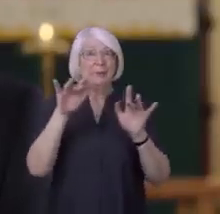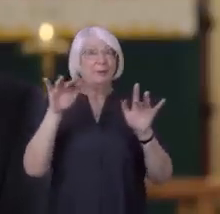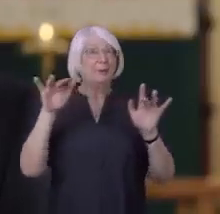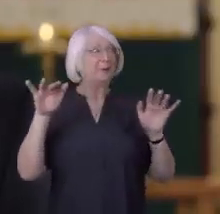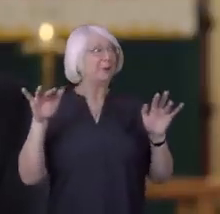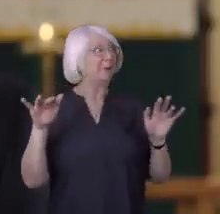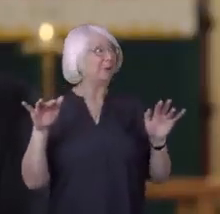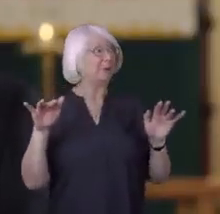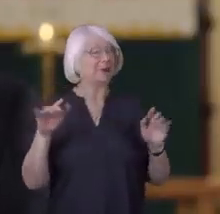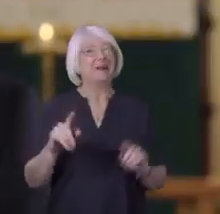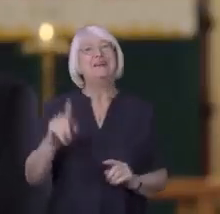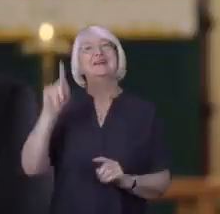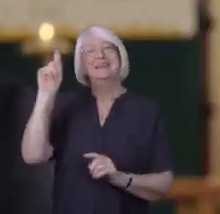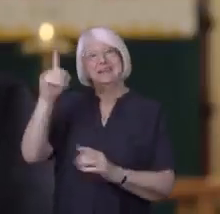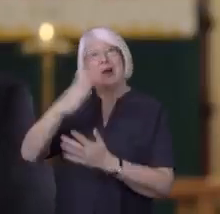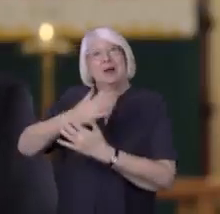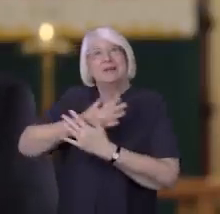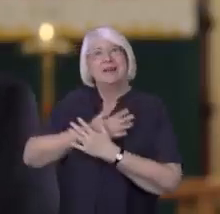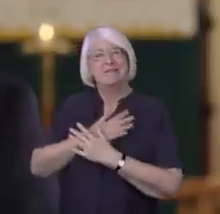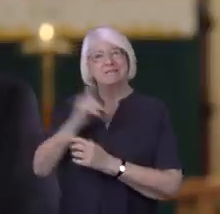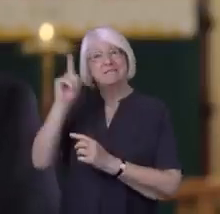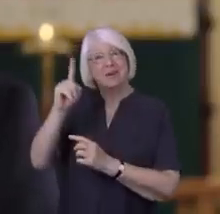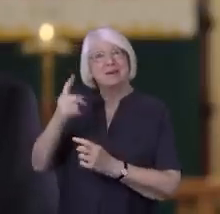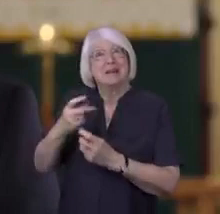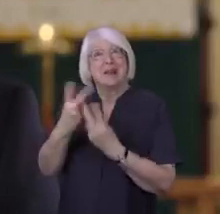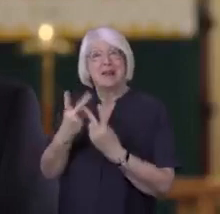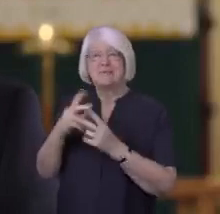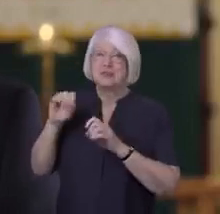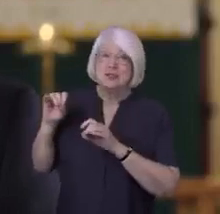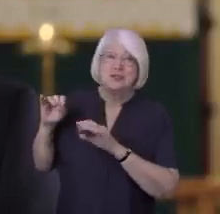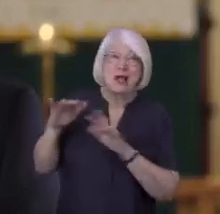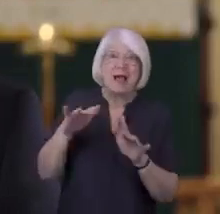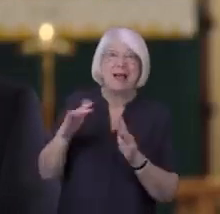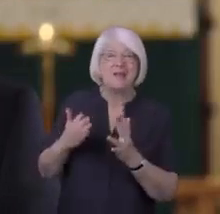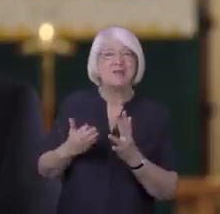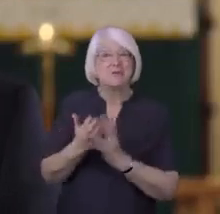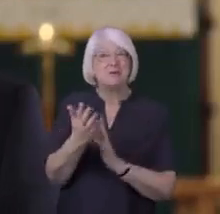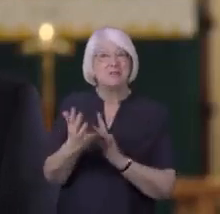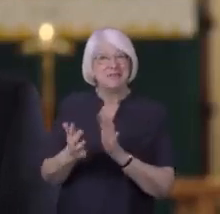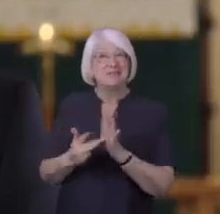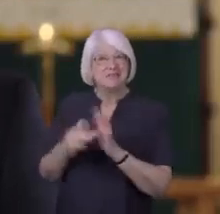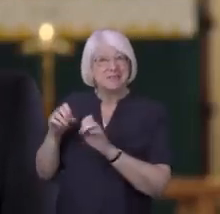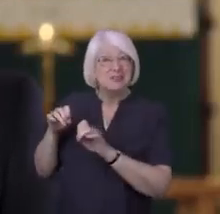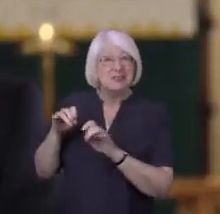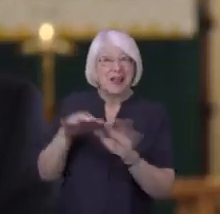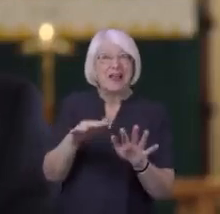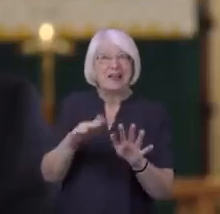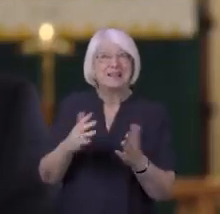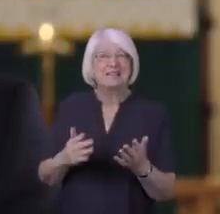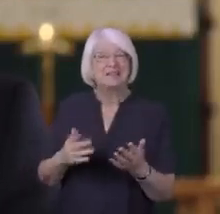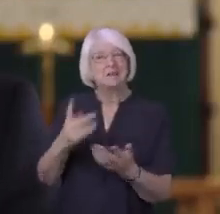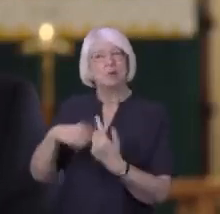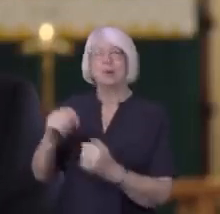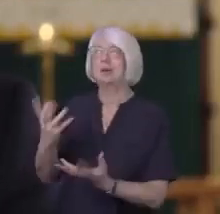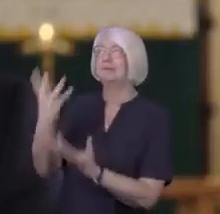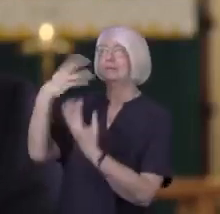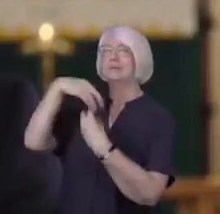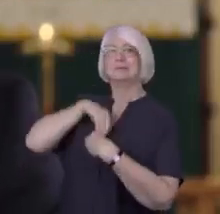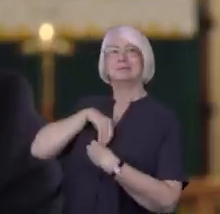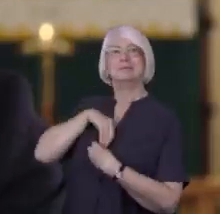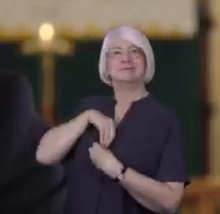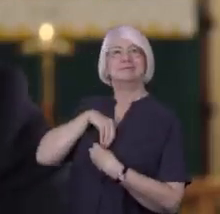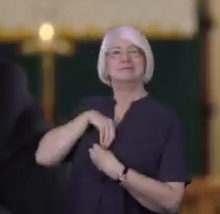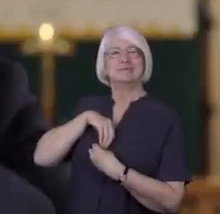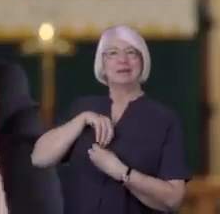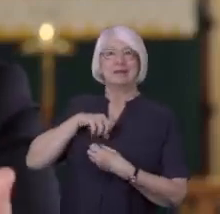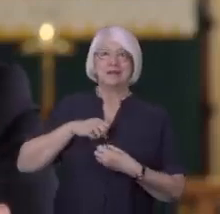is that God's love and God's light shine through Jesus Christ. And we receive that light and that love,